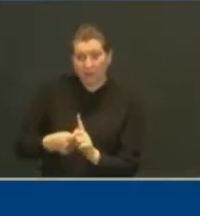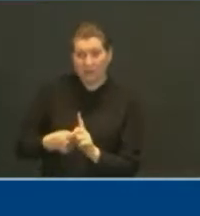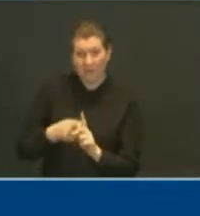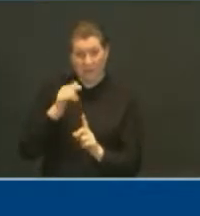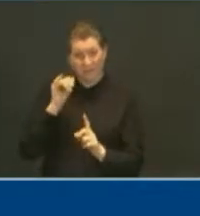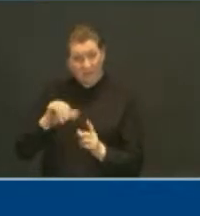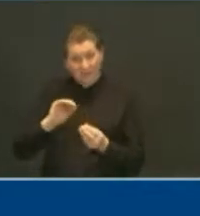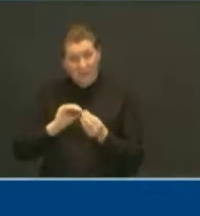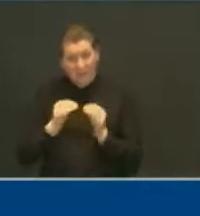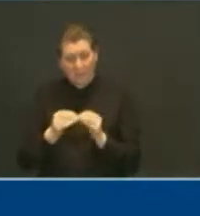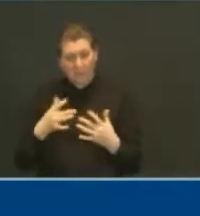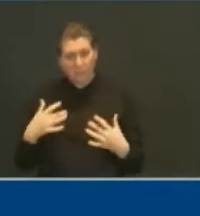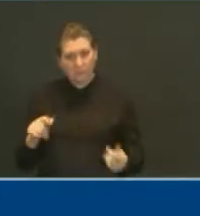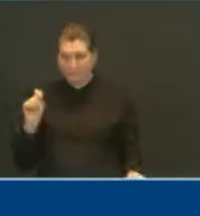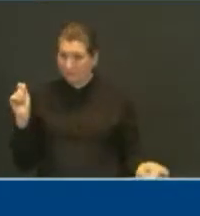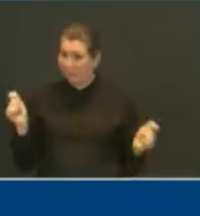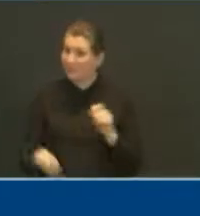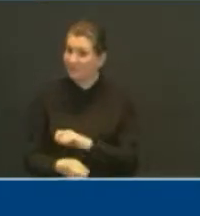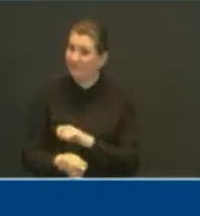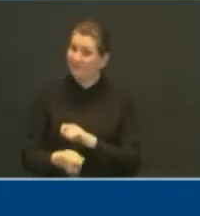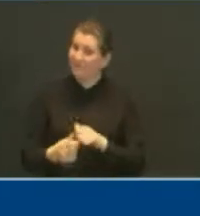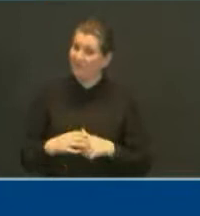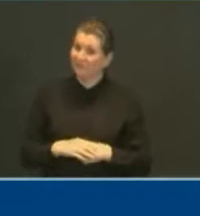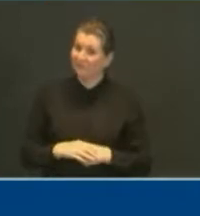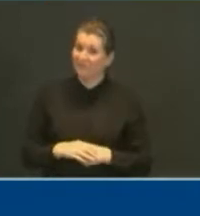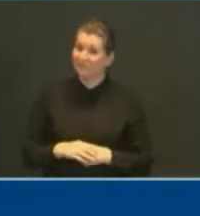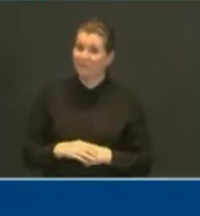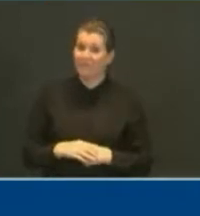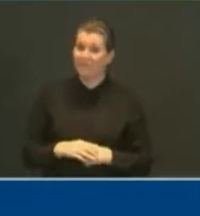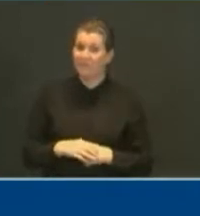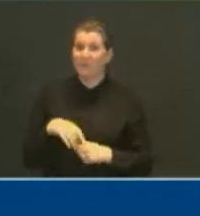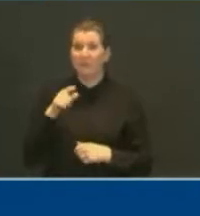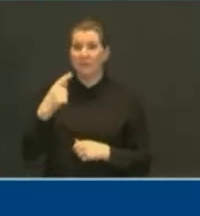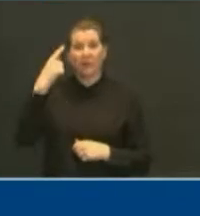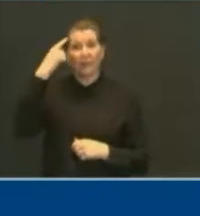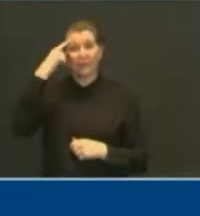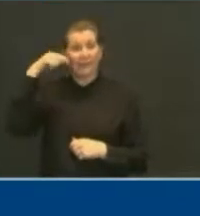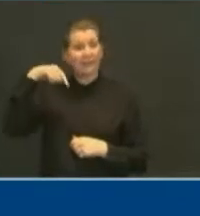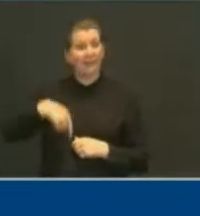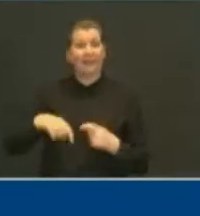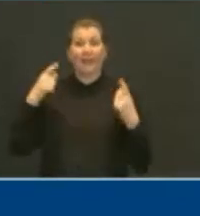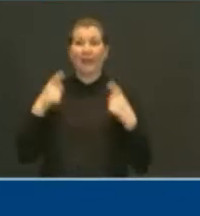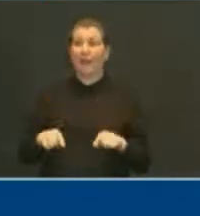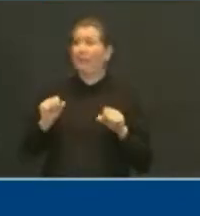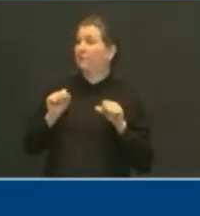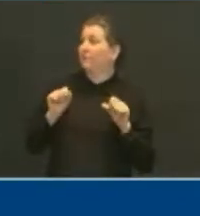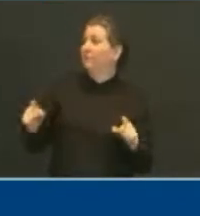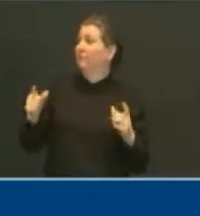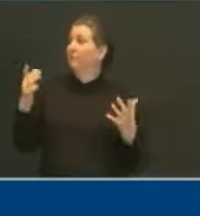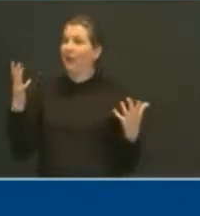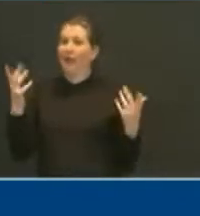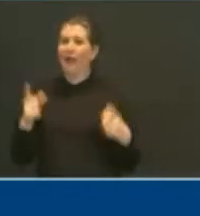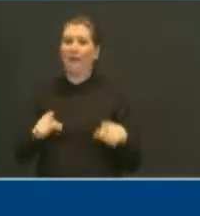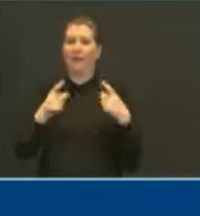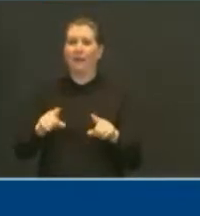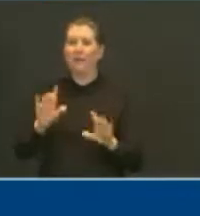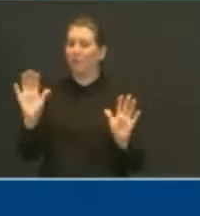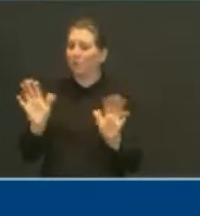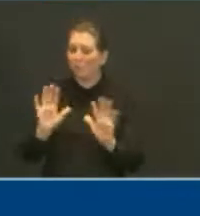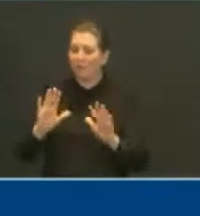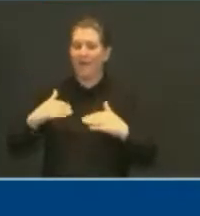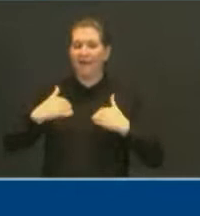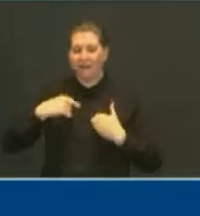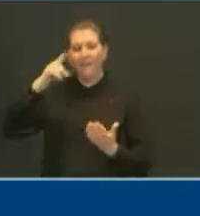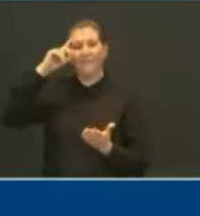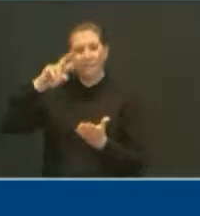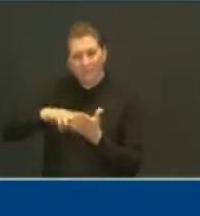These kinds of results are not by chance. When we look at the full picture of where we are in